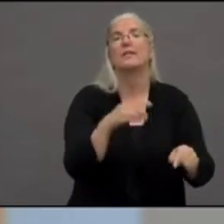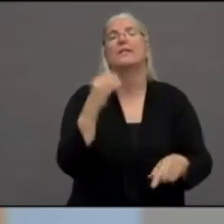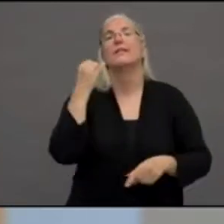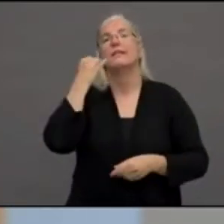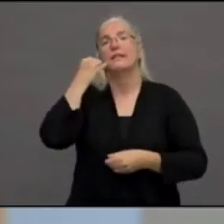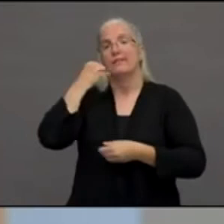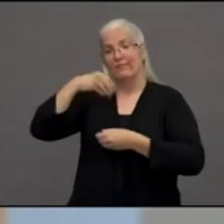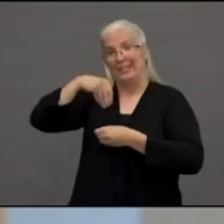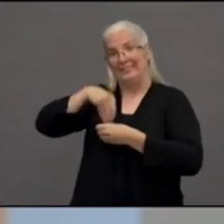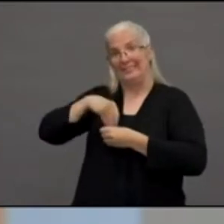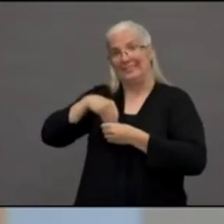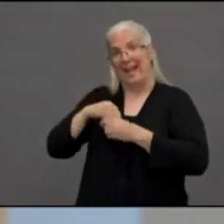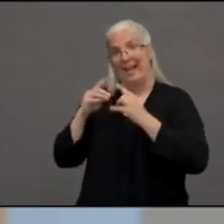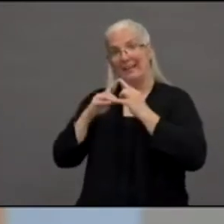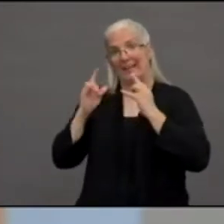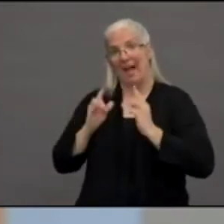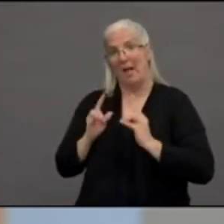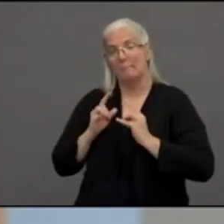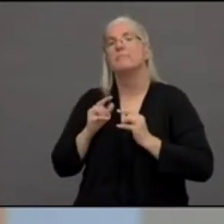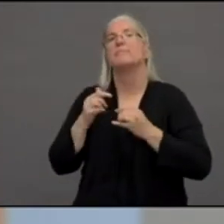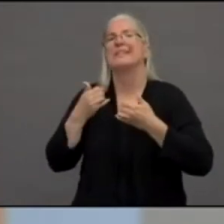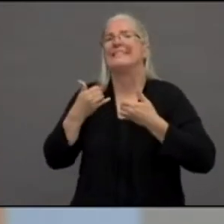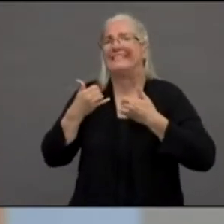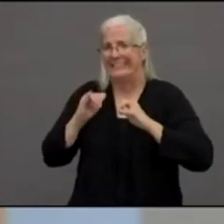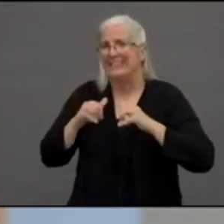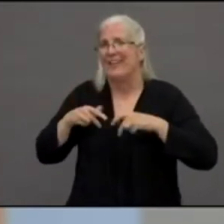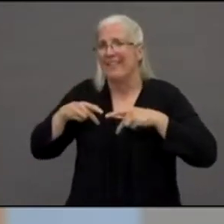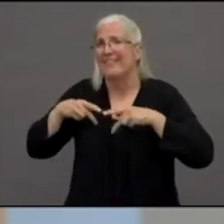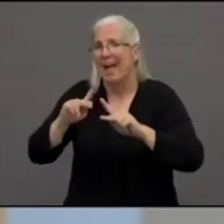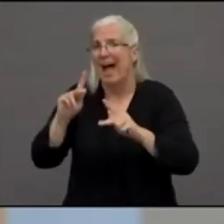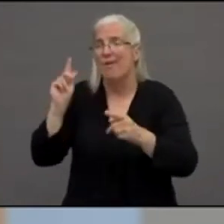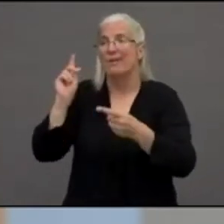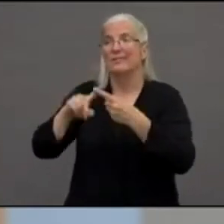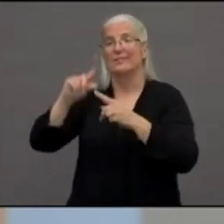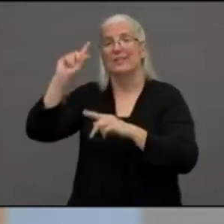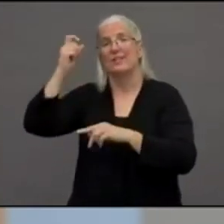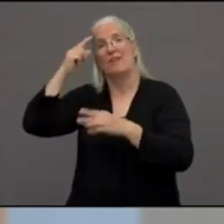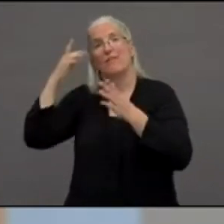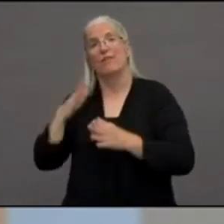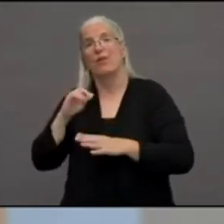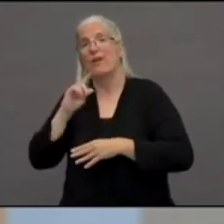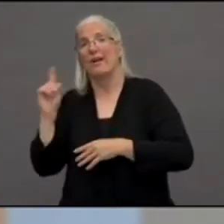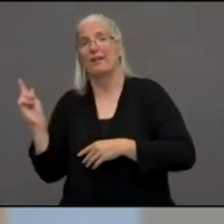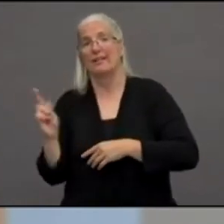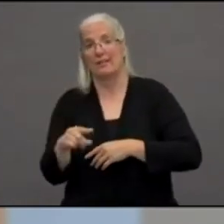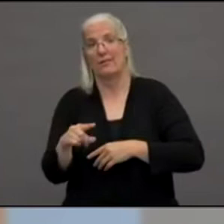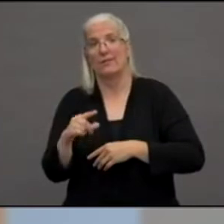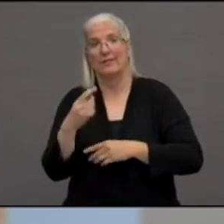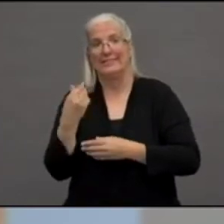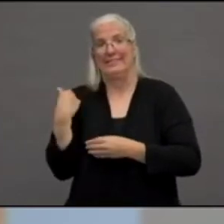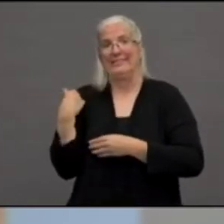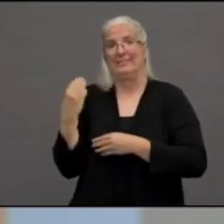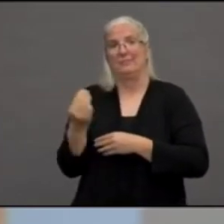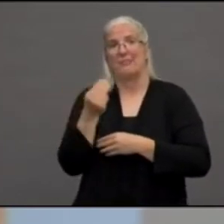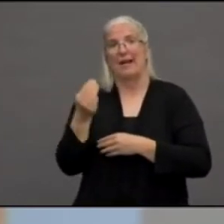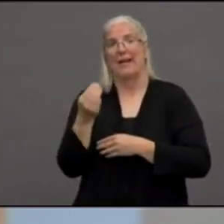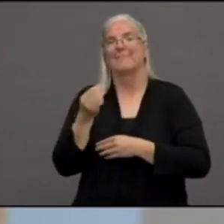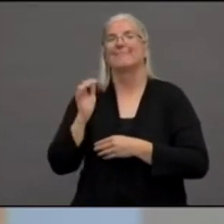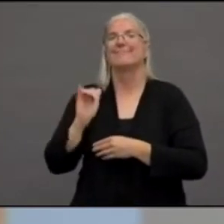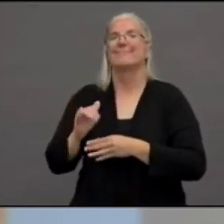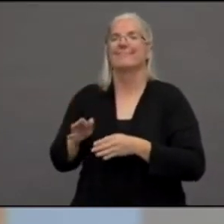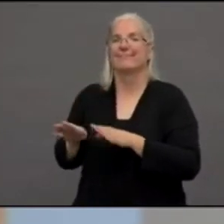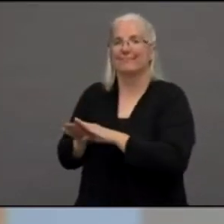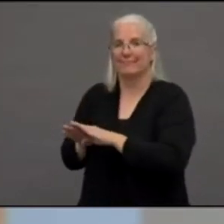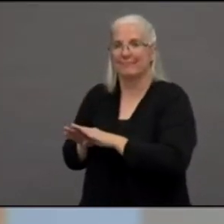governor's announcement that came down earlier in the week, those type of camps that are taking place in, say, a